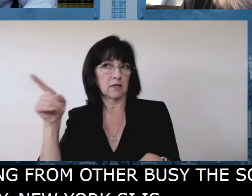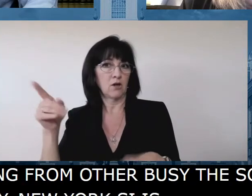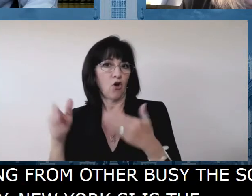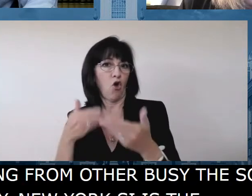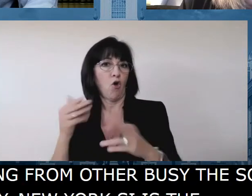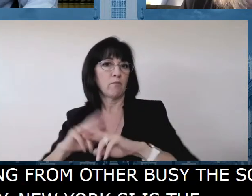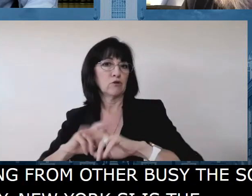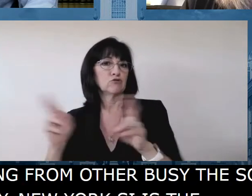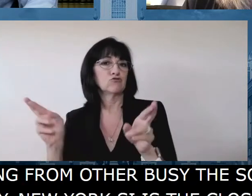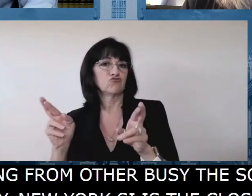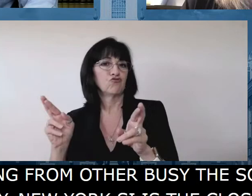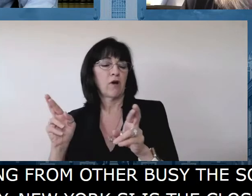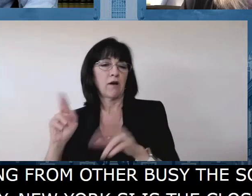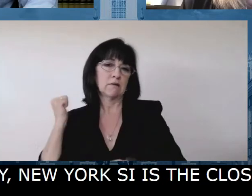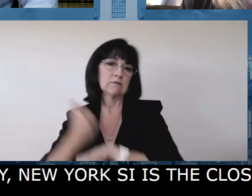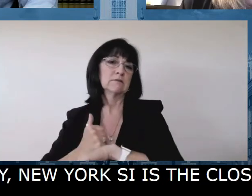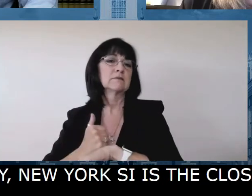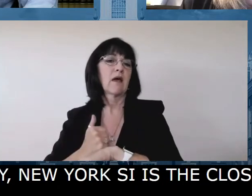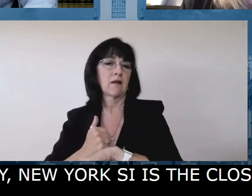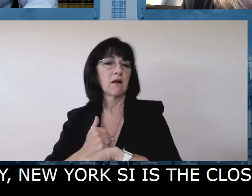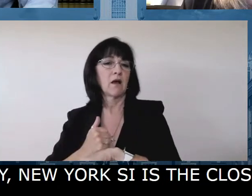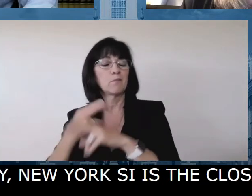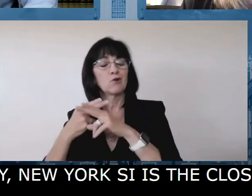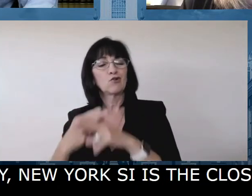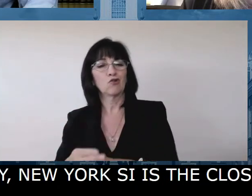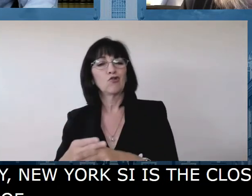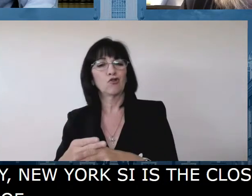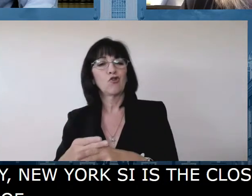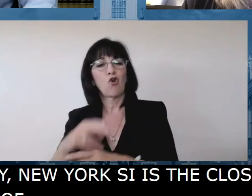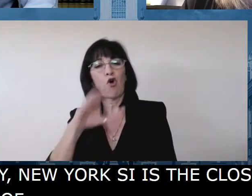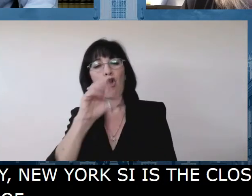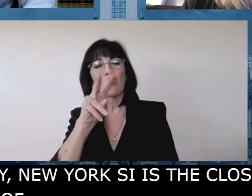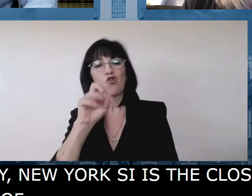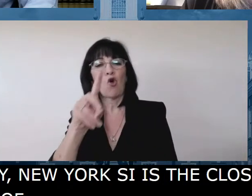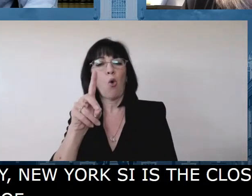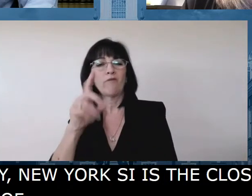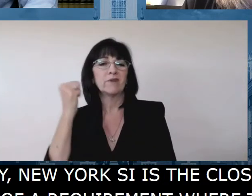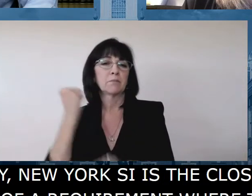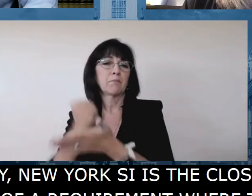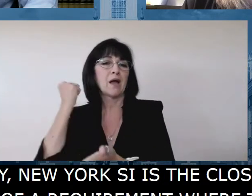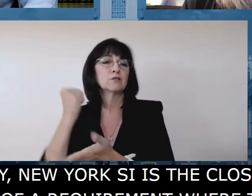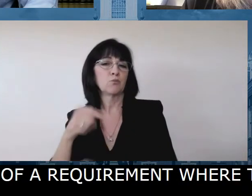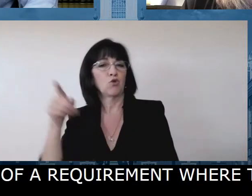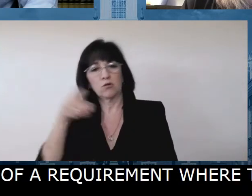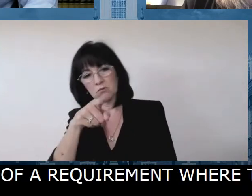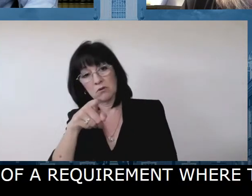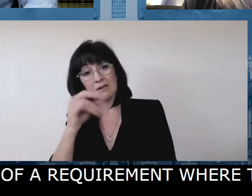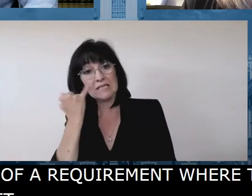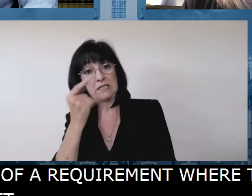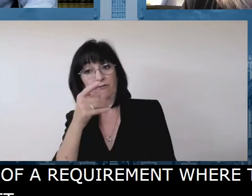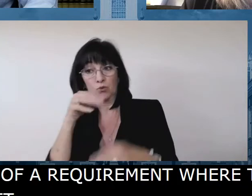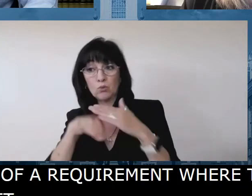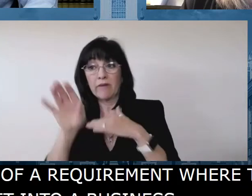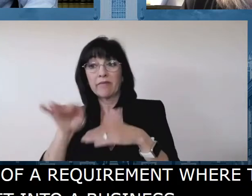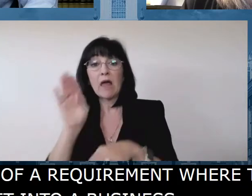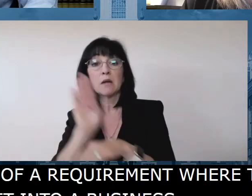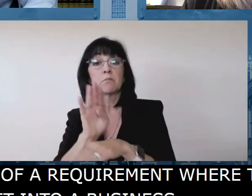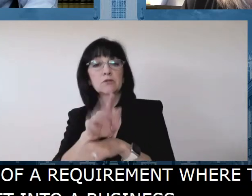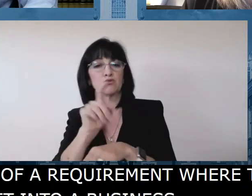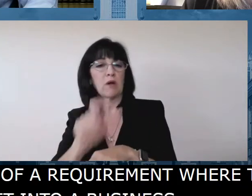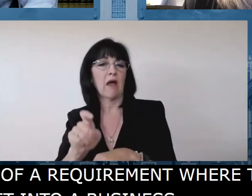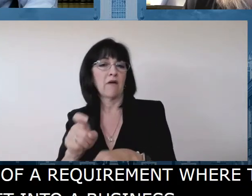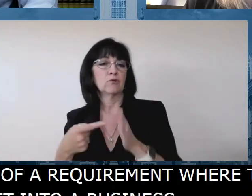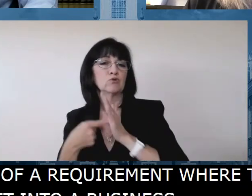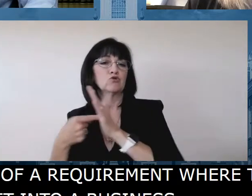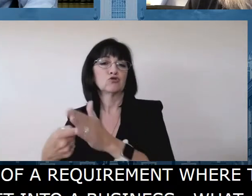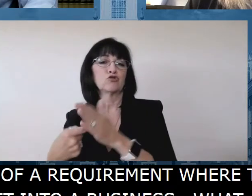a requirement where you have to show your vaccine card to get into a business. What are you hearing from fellow states? What are